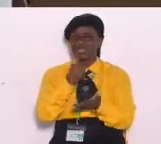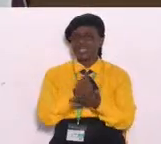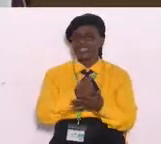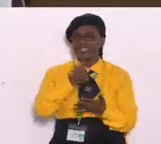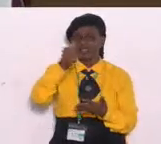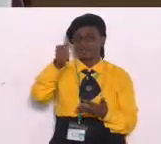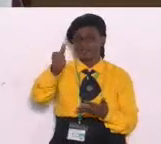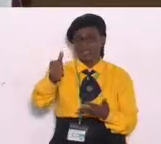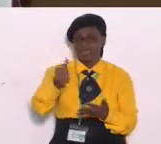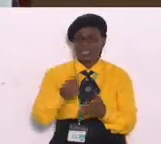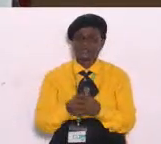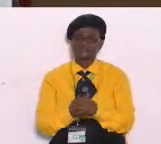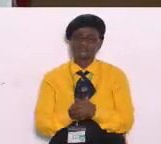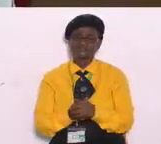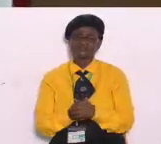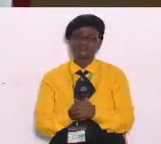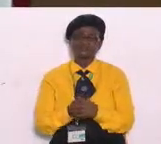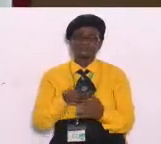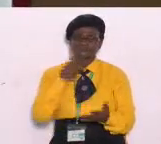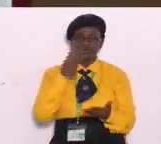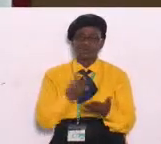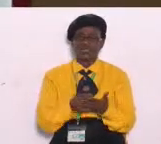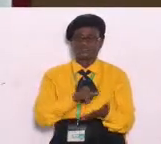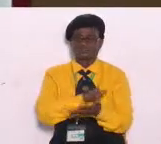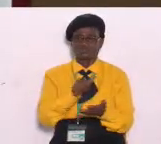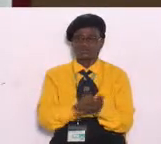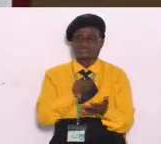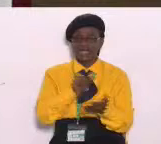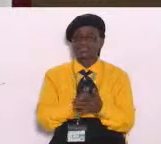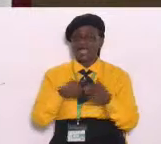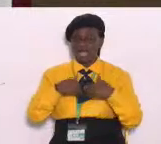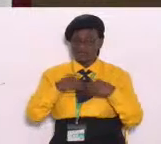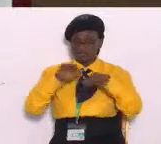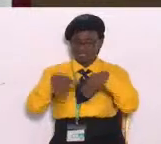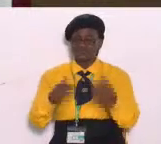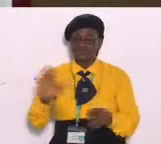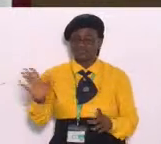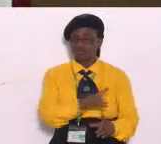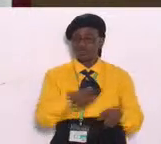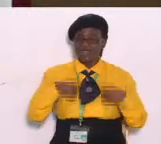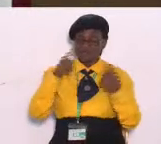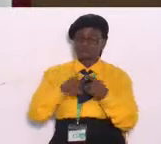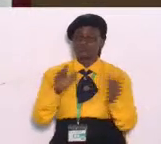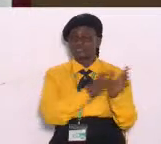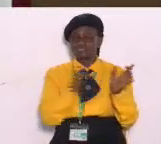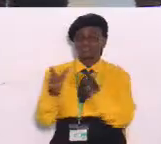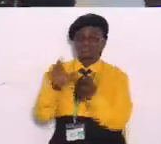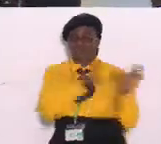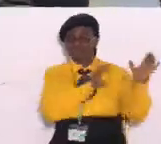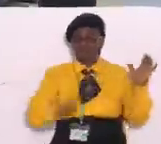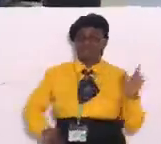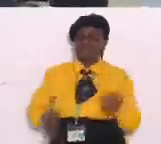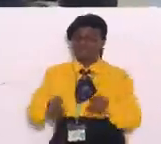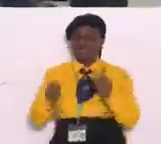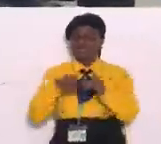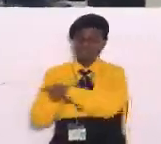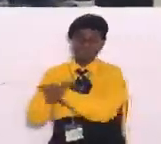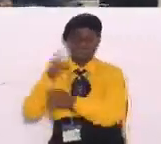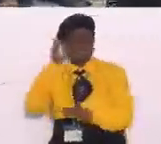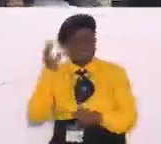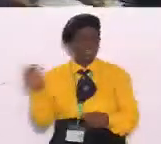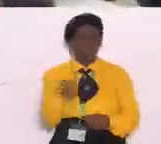Amen. Amen. Well, those of you who have given your life to Jesus Christ, let me hear you shout hallelujah.